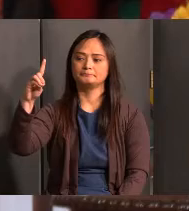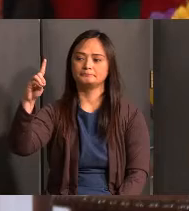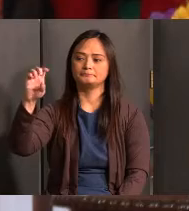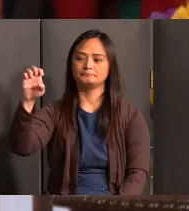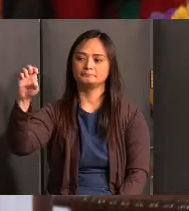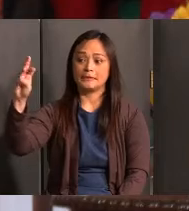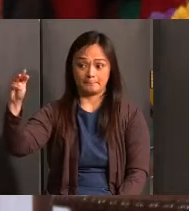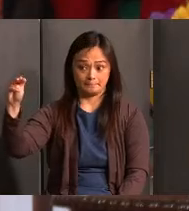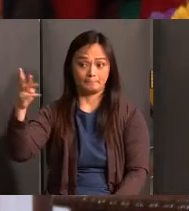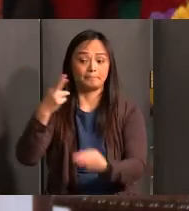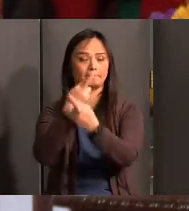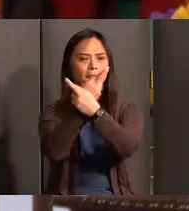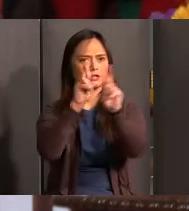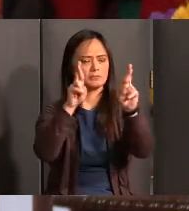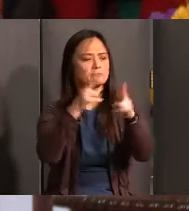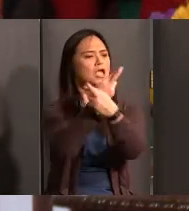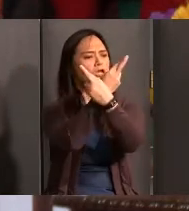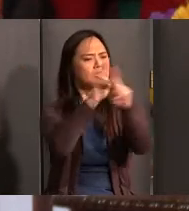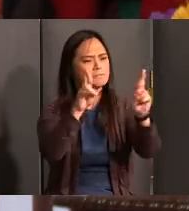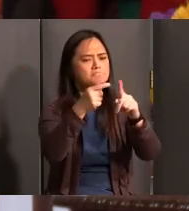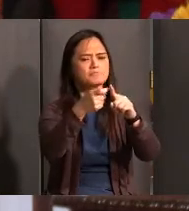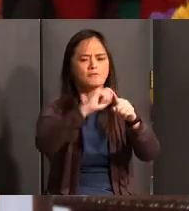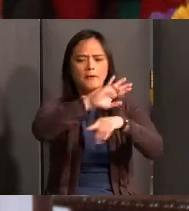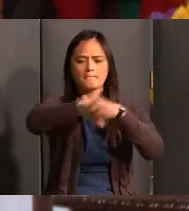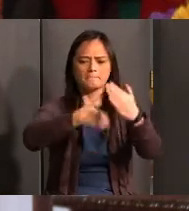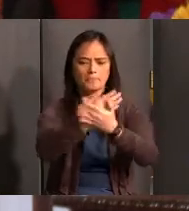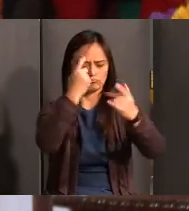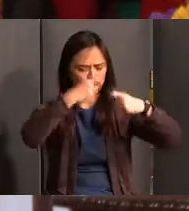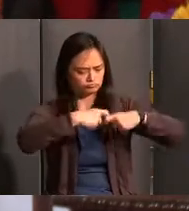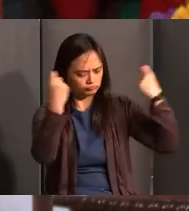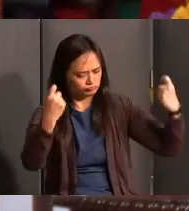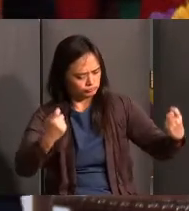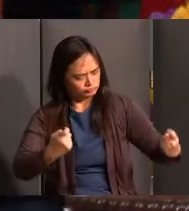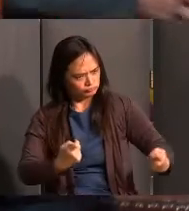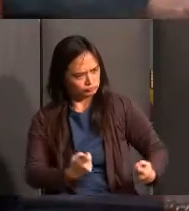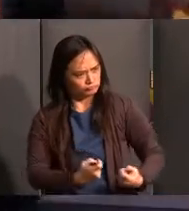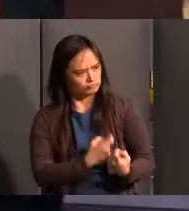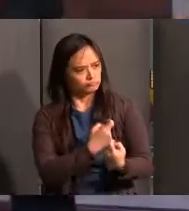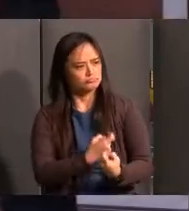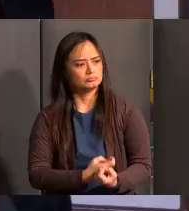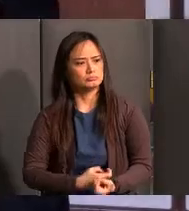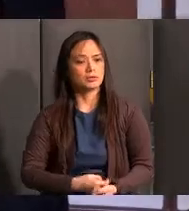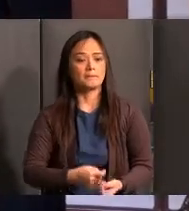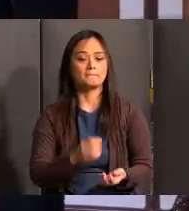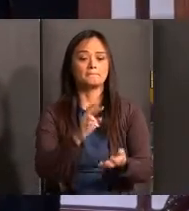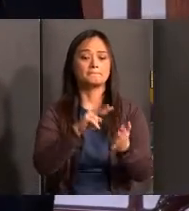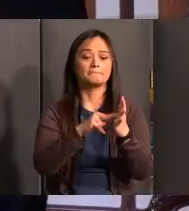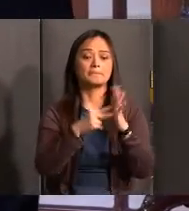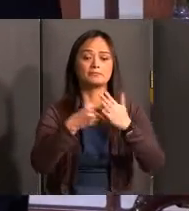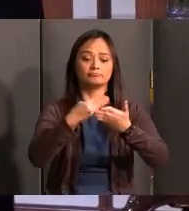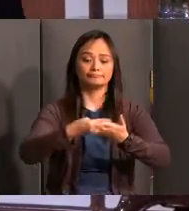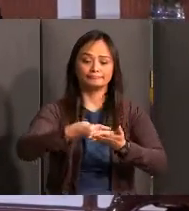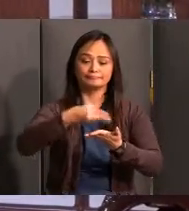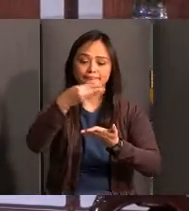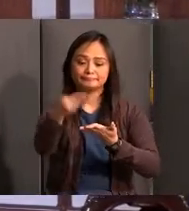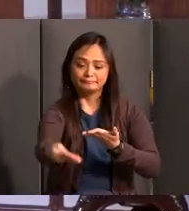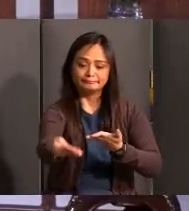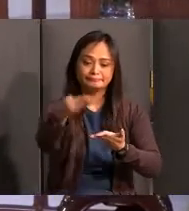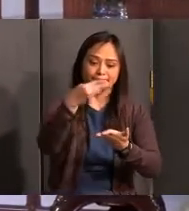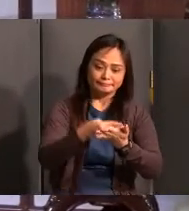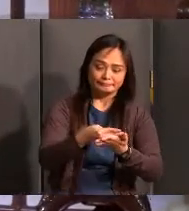Redeemed from all iniquity. Ano ibig sabihin ng redeem? Bought back. Okay? Yun ang